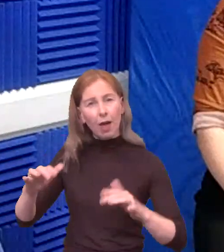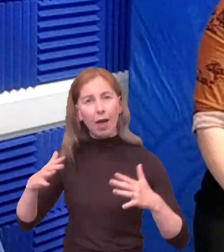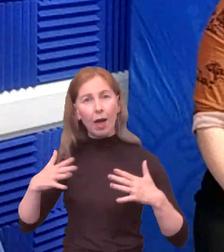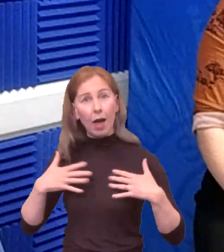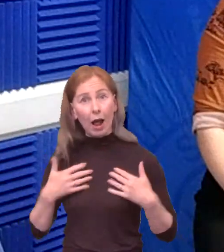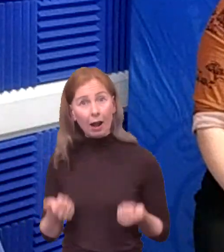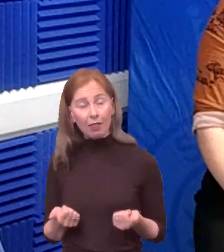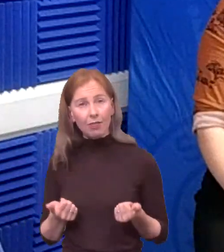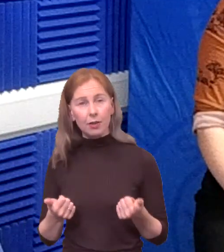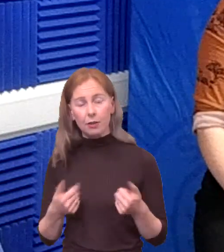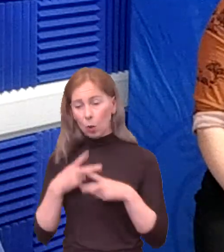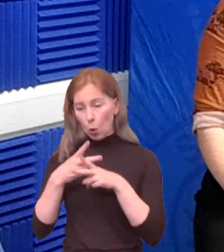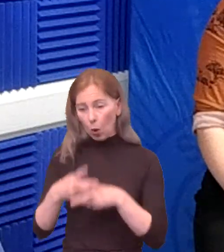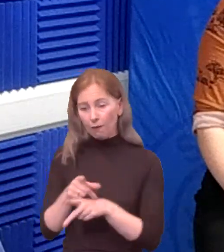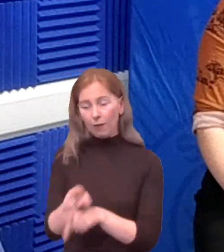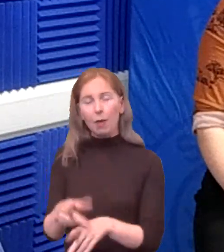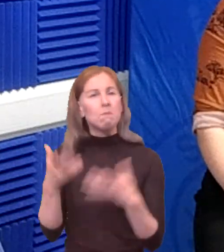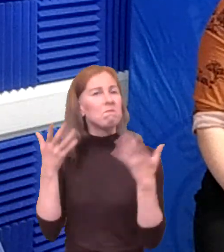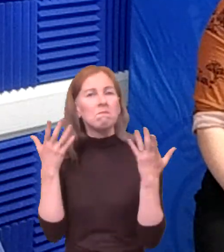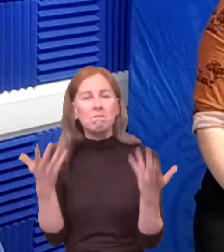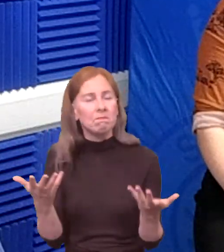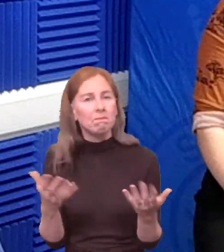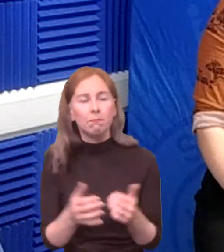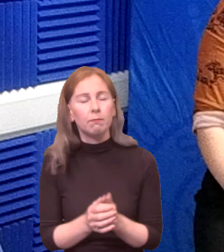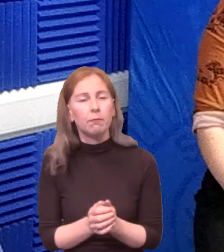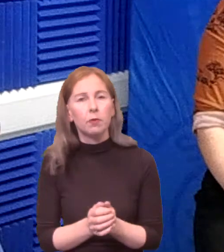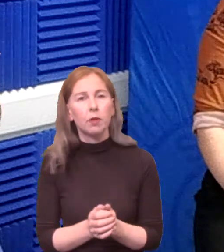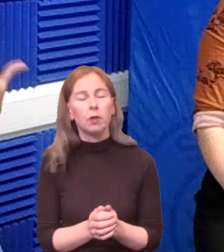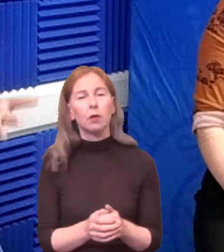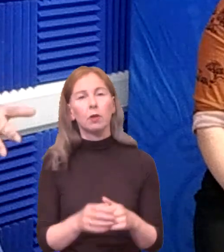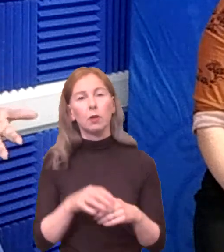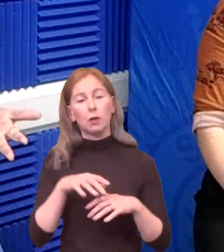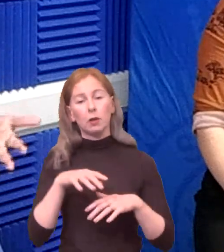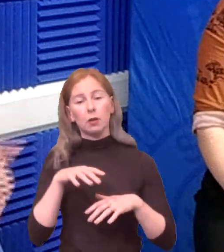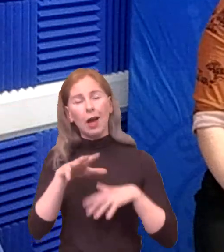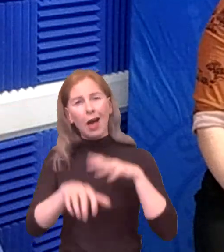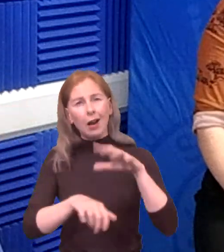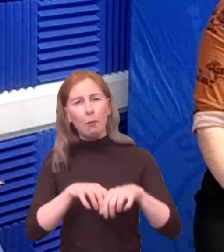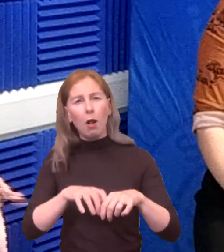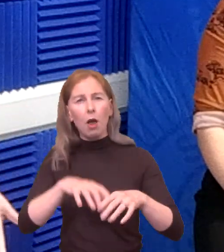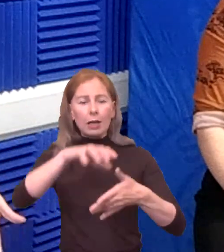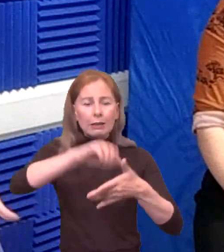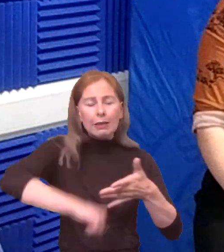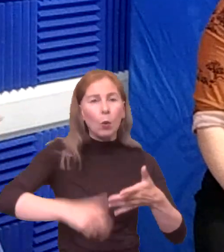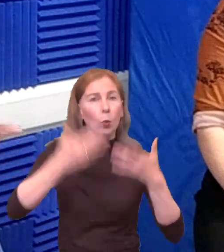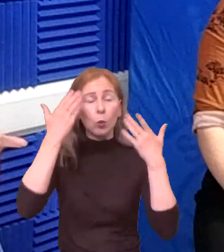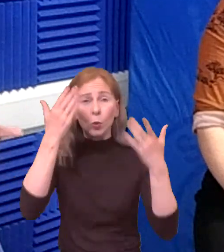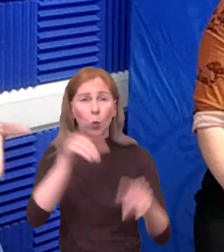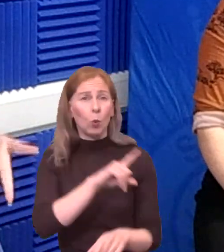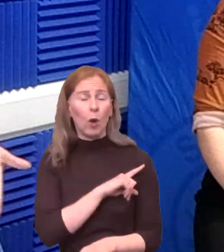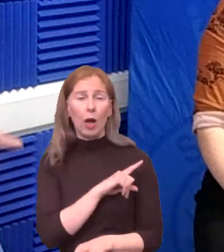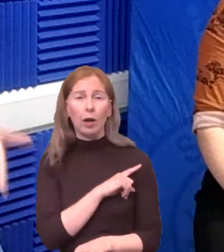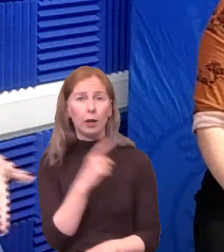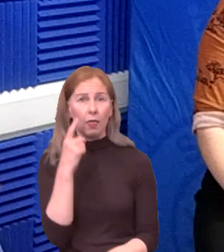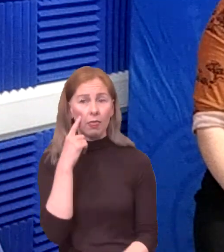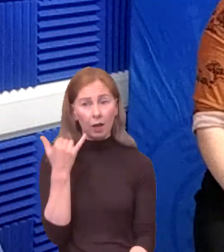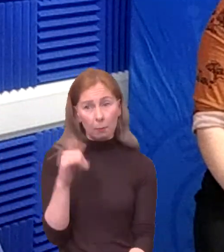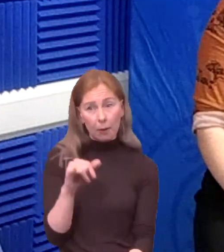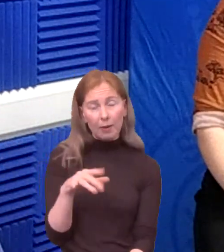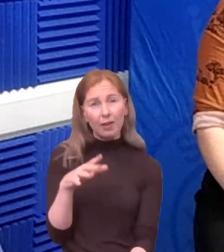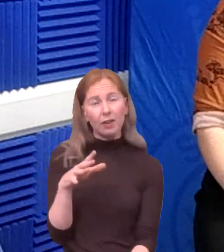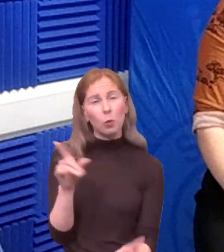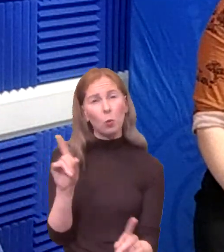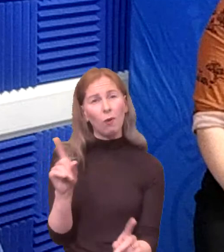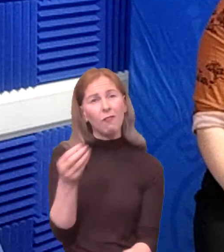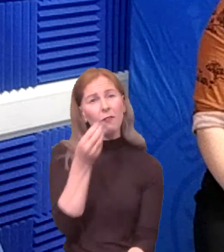primarily. We're not sure why people steal the stock from the field. Presumably it's for consumption, because it would